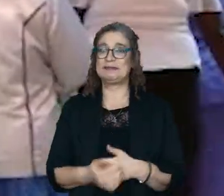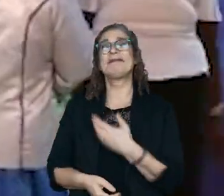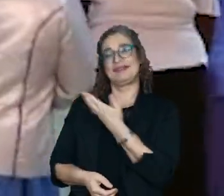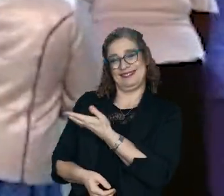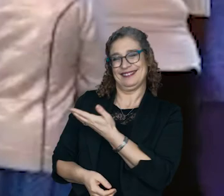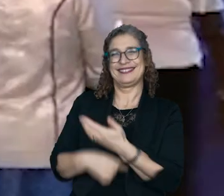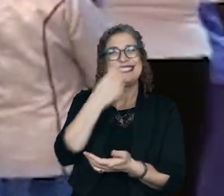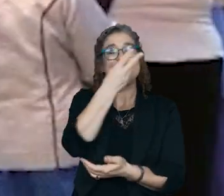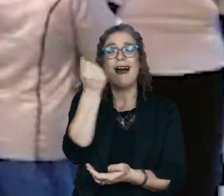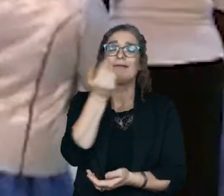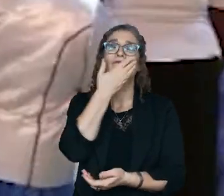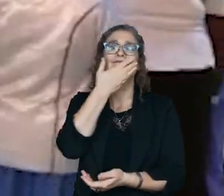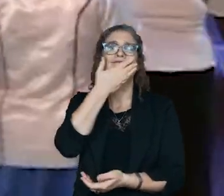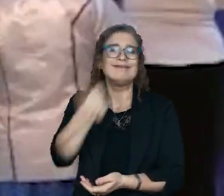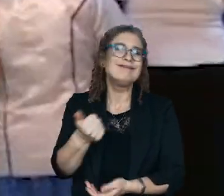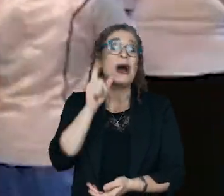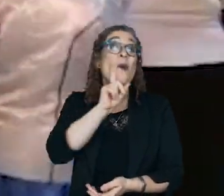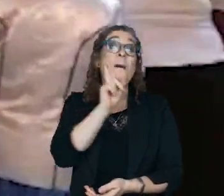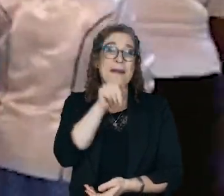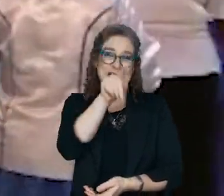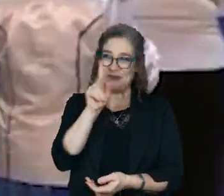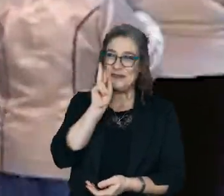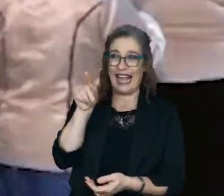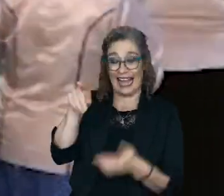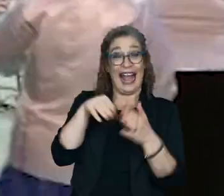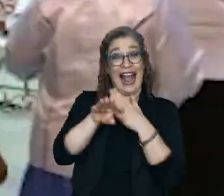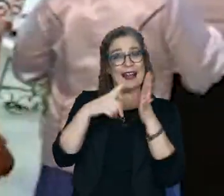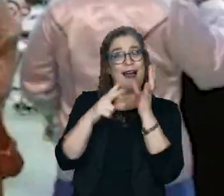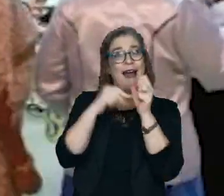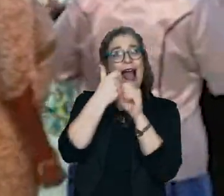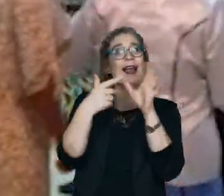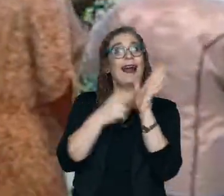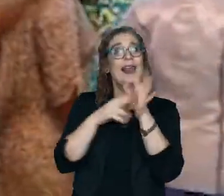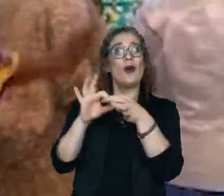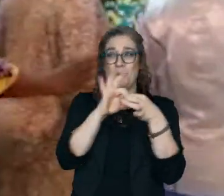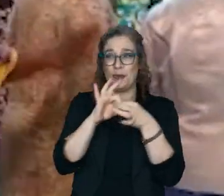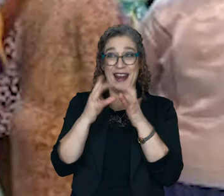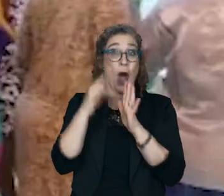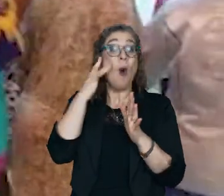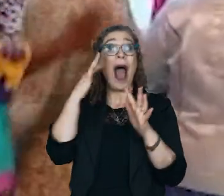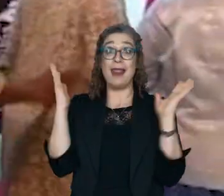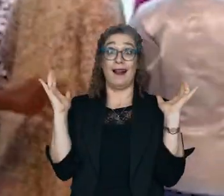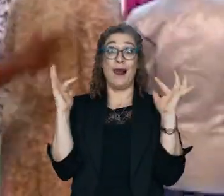on the Frontline brings to women across the Anglican Communion. In these meetings, we often dance,